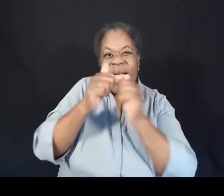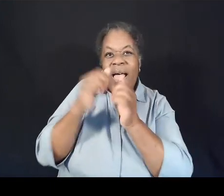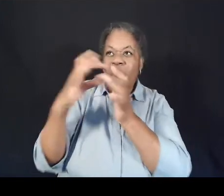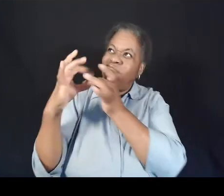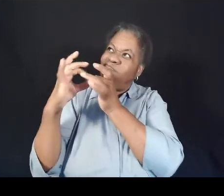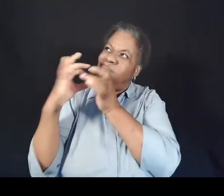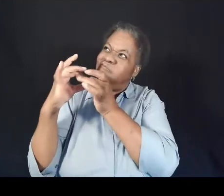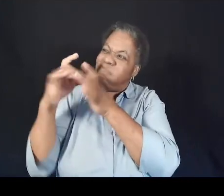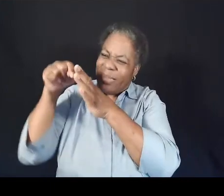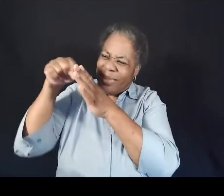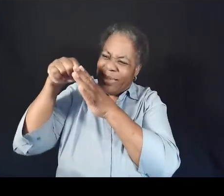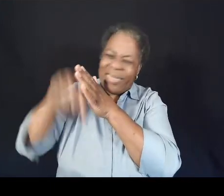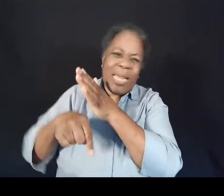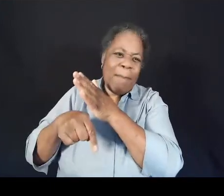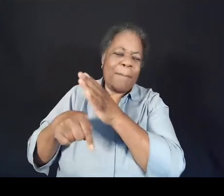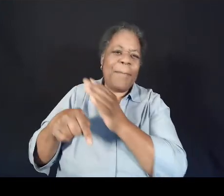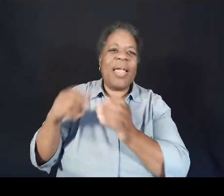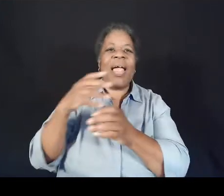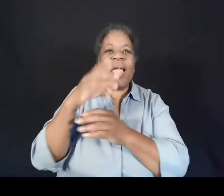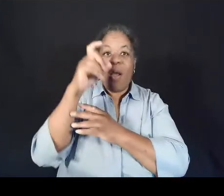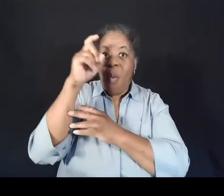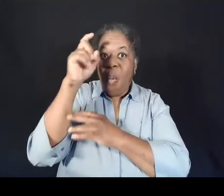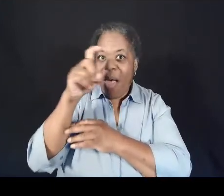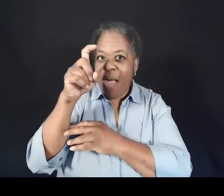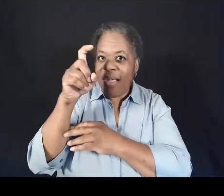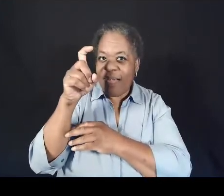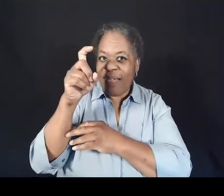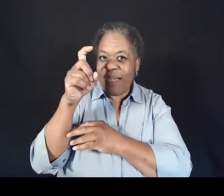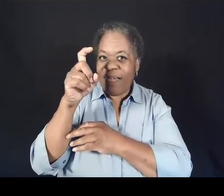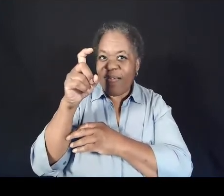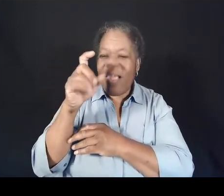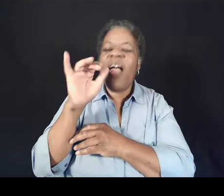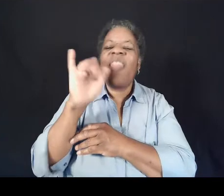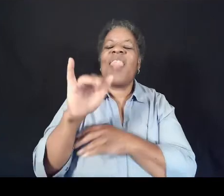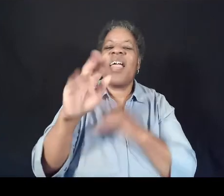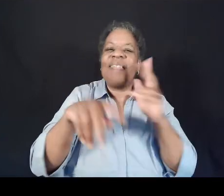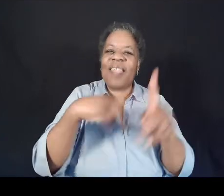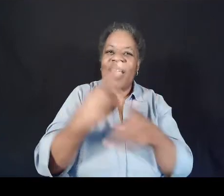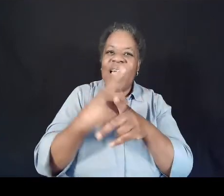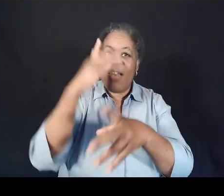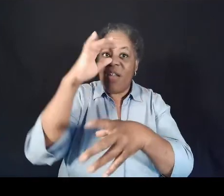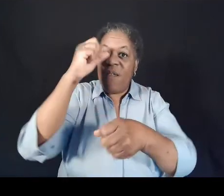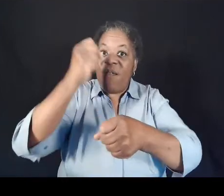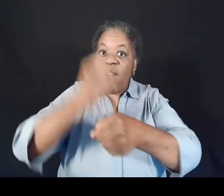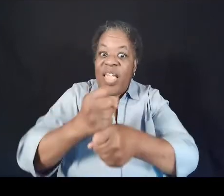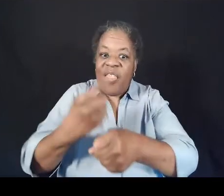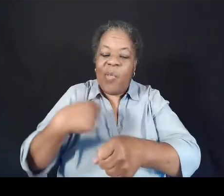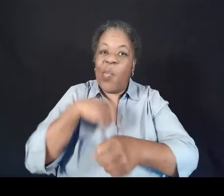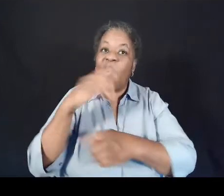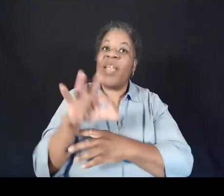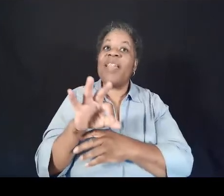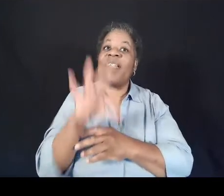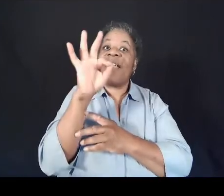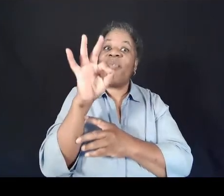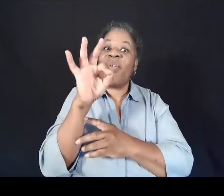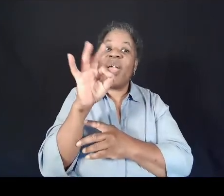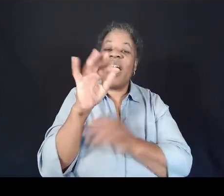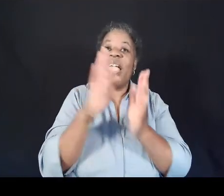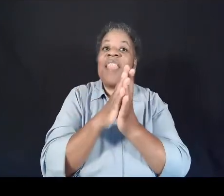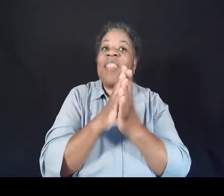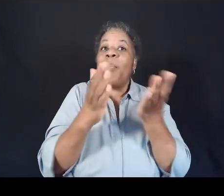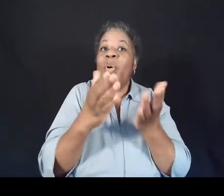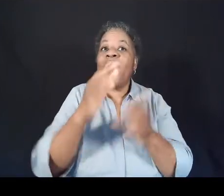Deep and wise. That's the kind of faith we're going to discover in the book of James, a faith